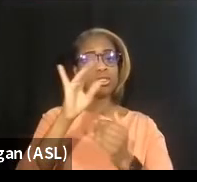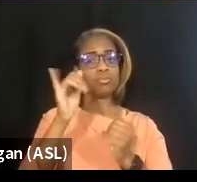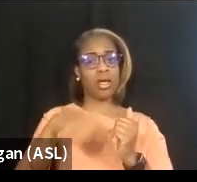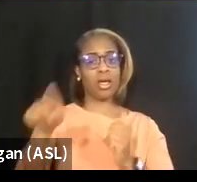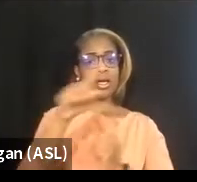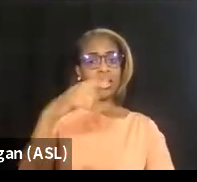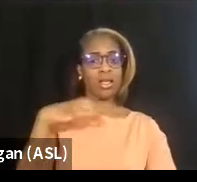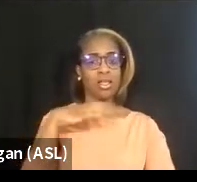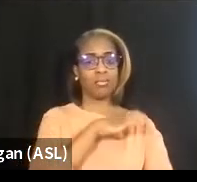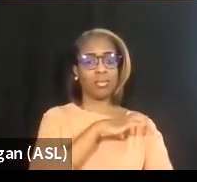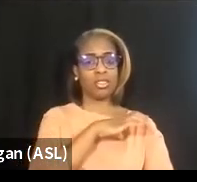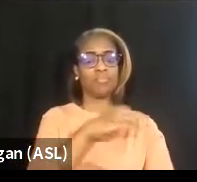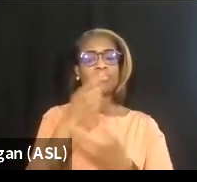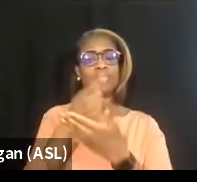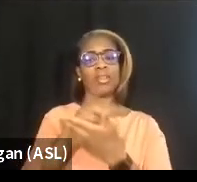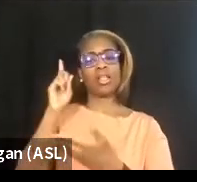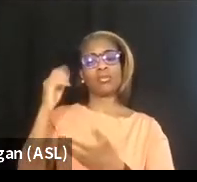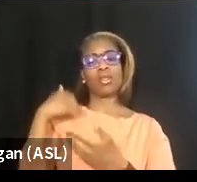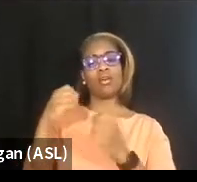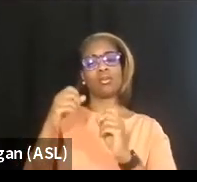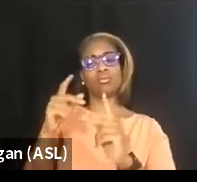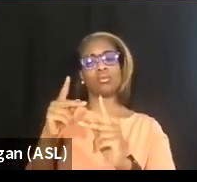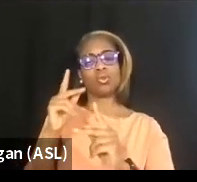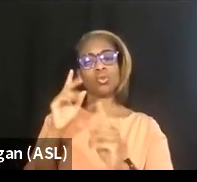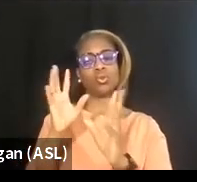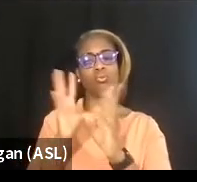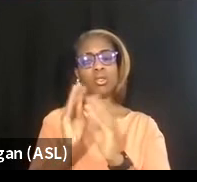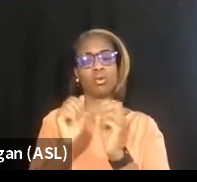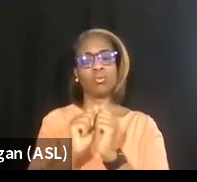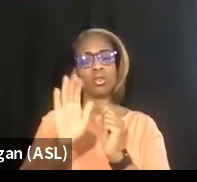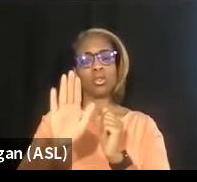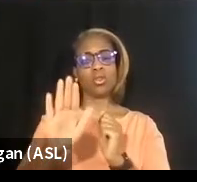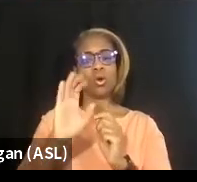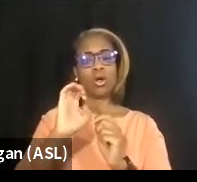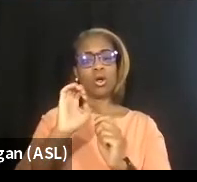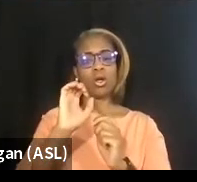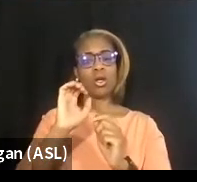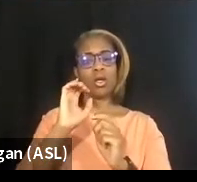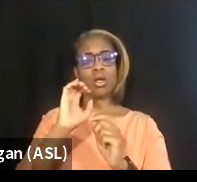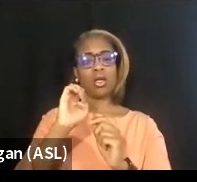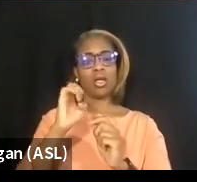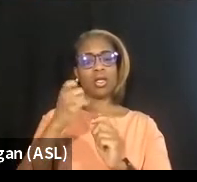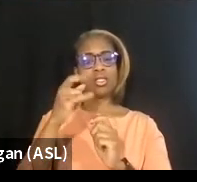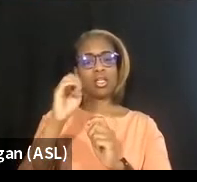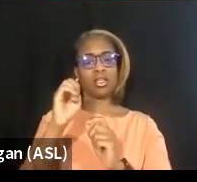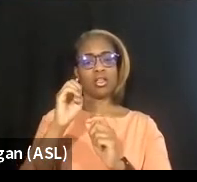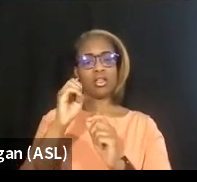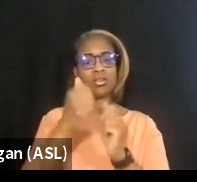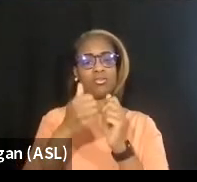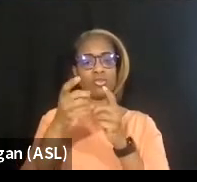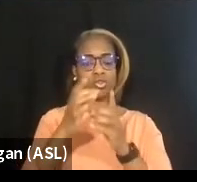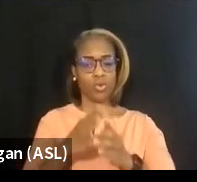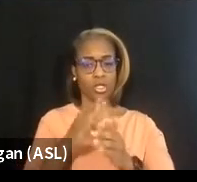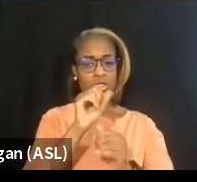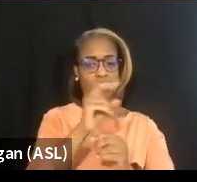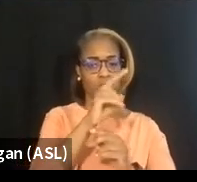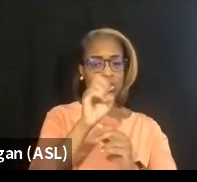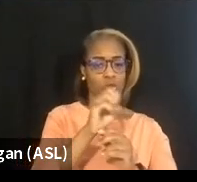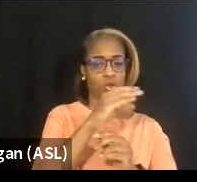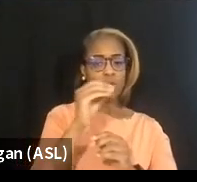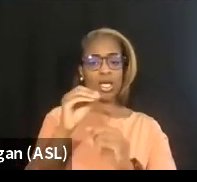Last week, we had the opportunity to meet with your executive director, Sue Hammersmith, and your communications and